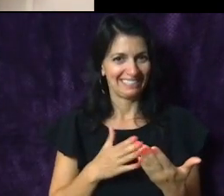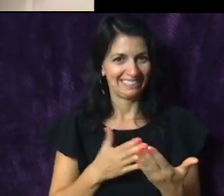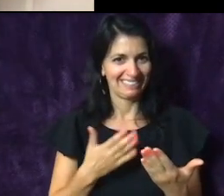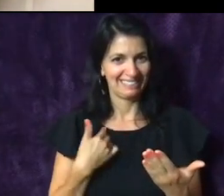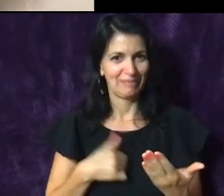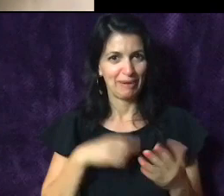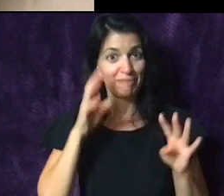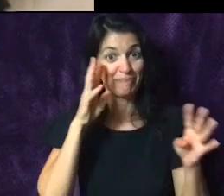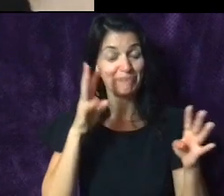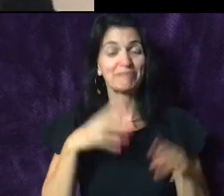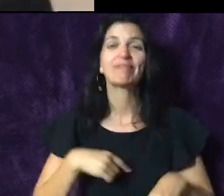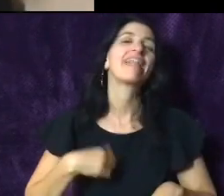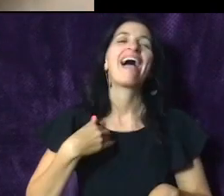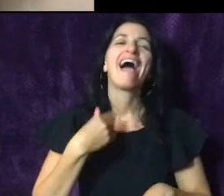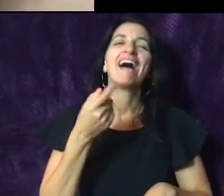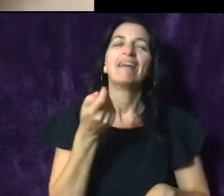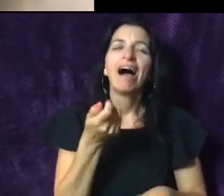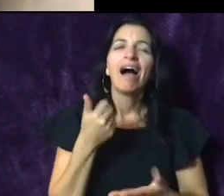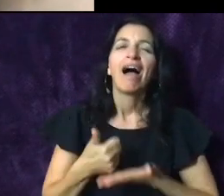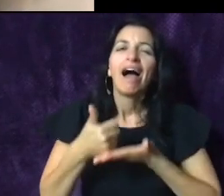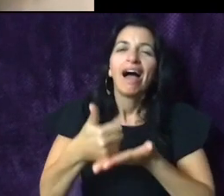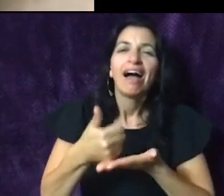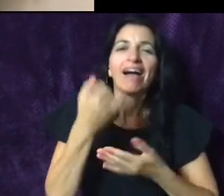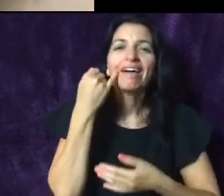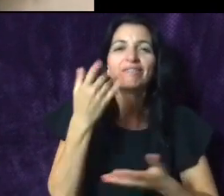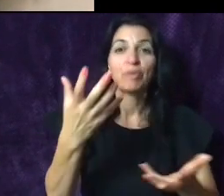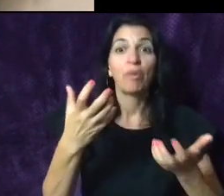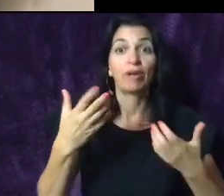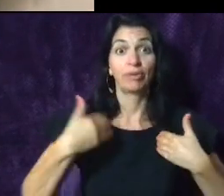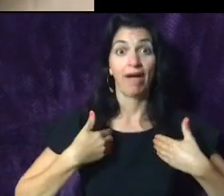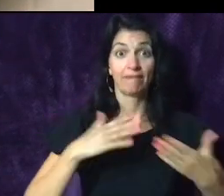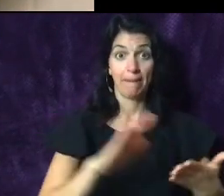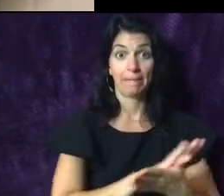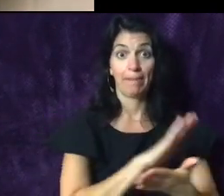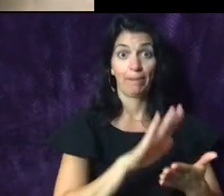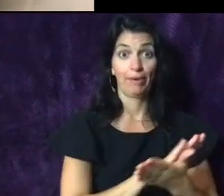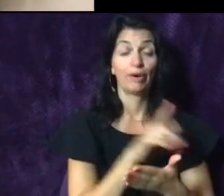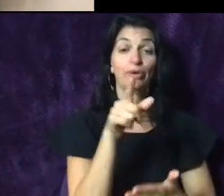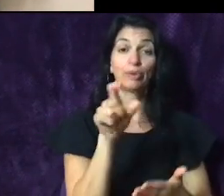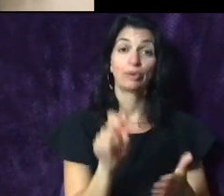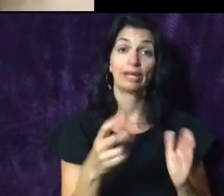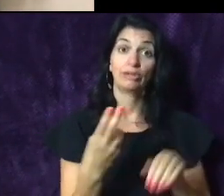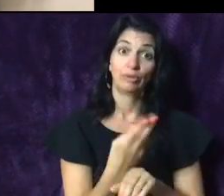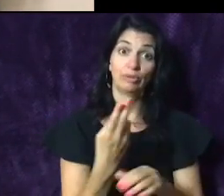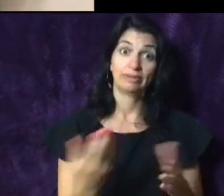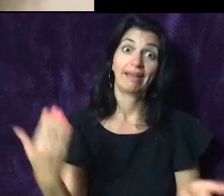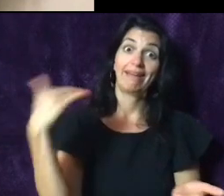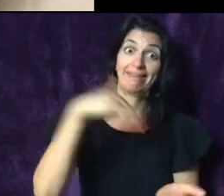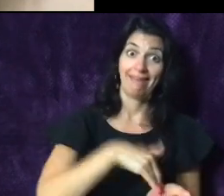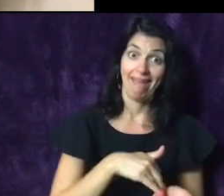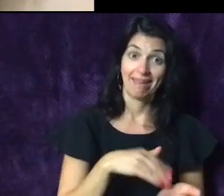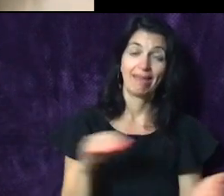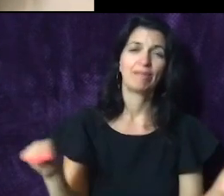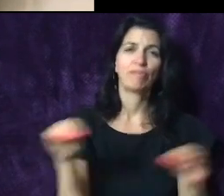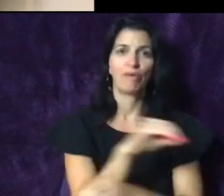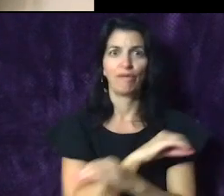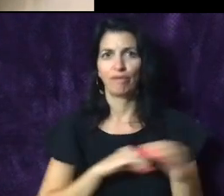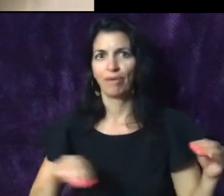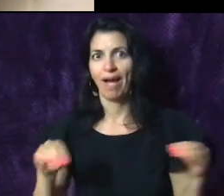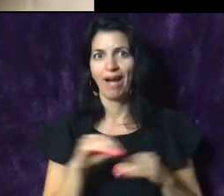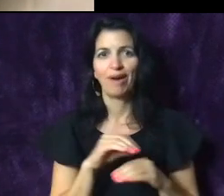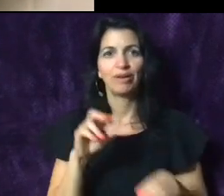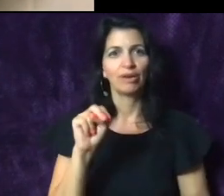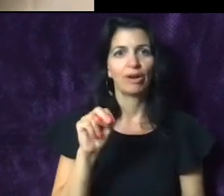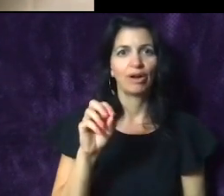we compose. Now I've got a nifty little trick if you would like to have a piece of paper that you can reuse and move